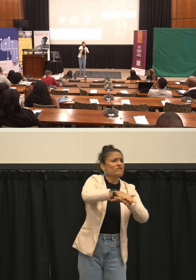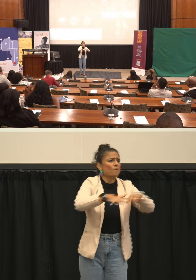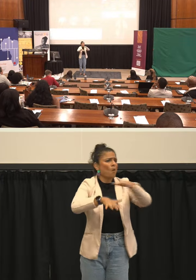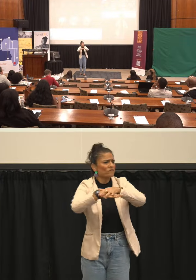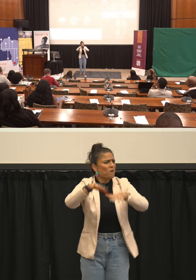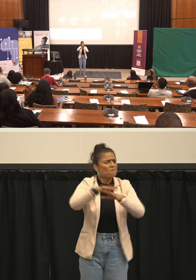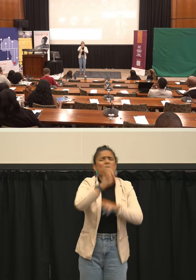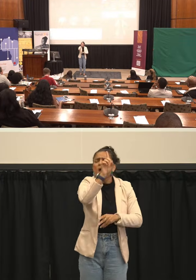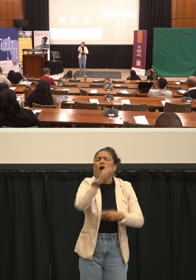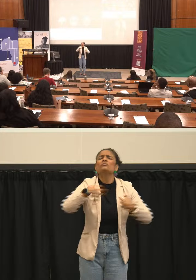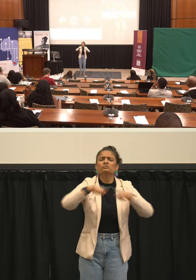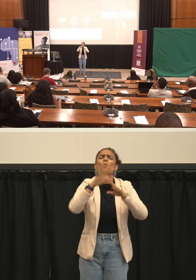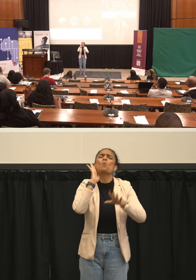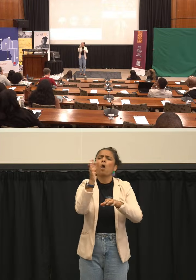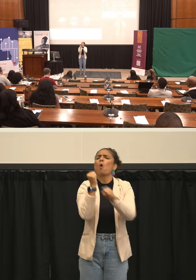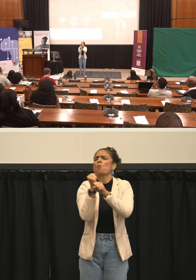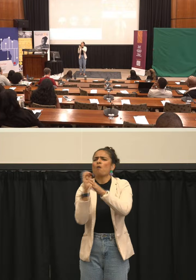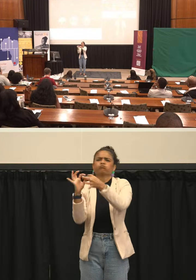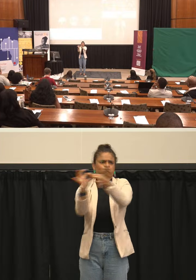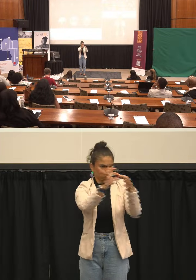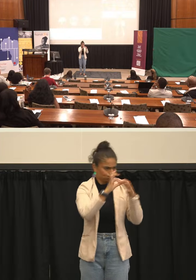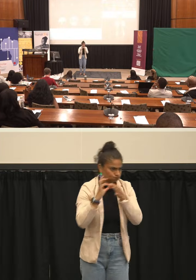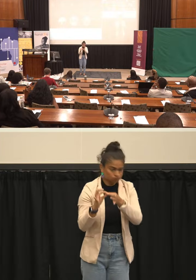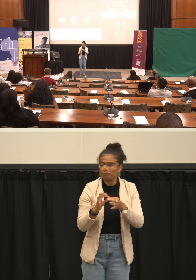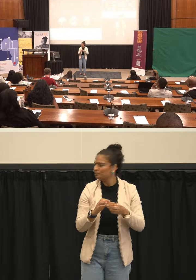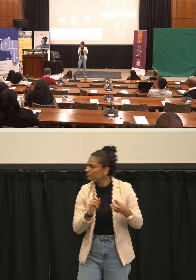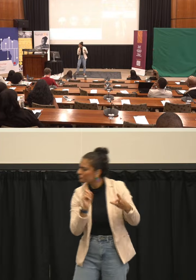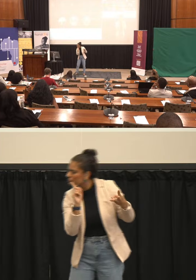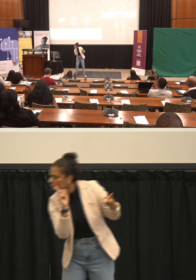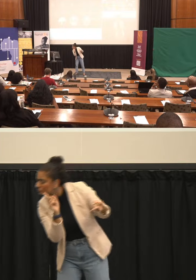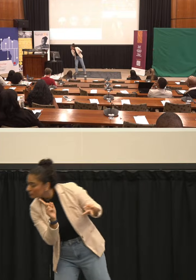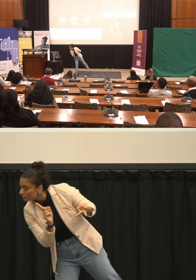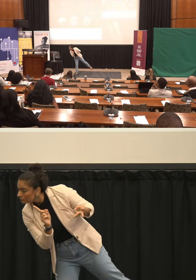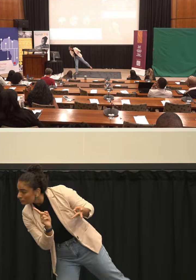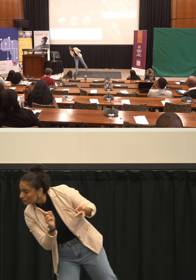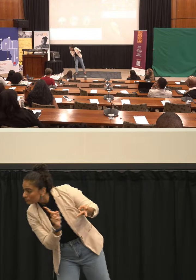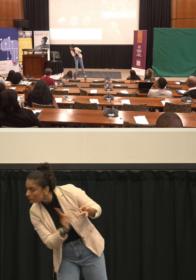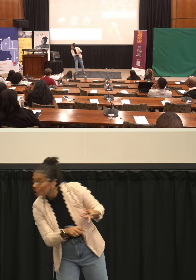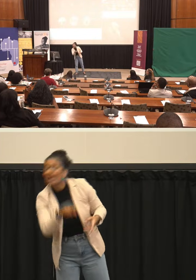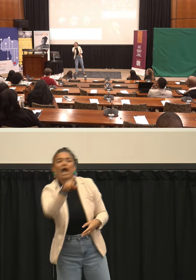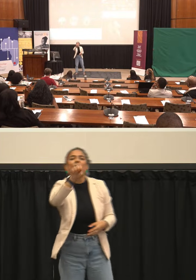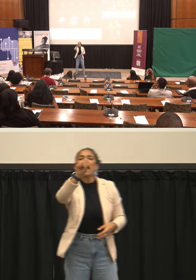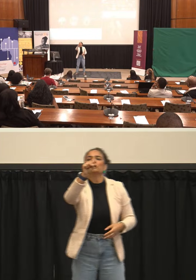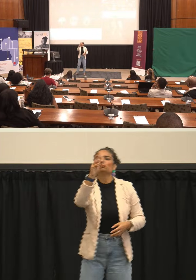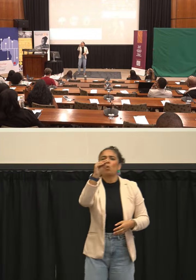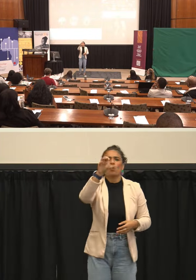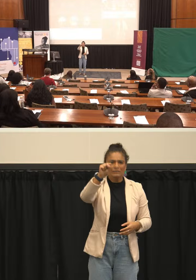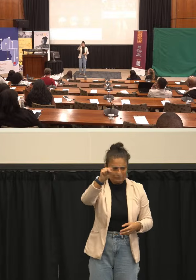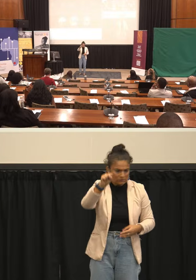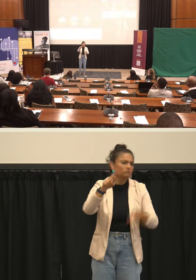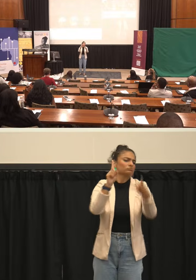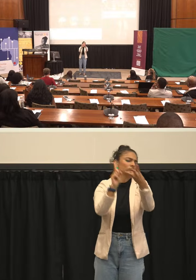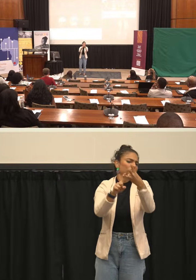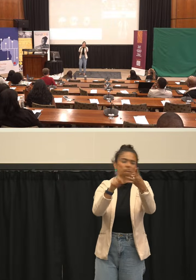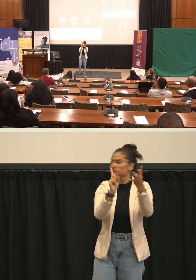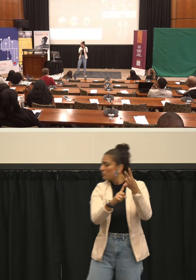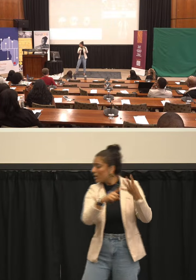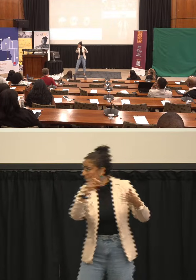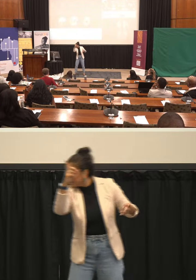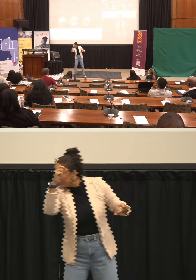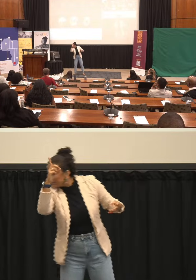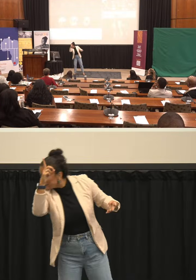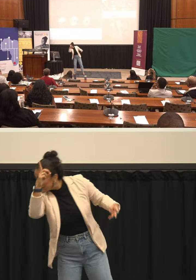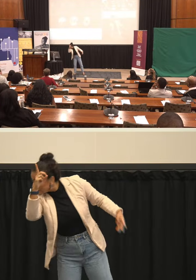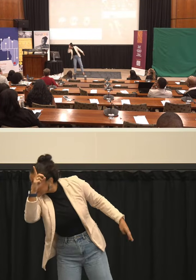I know many of you have overlapped in different other projects that are similar, and also